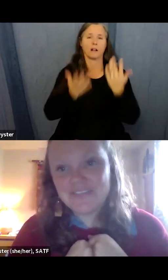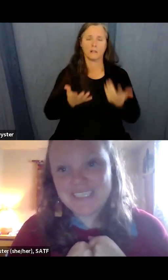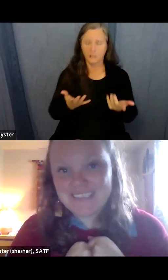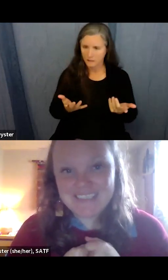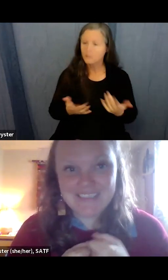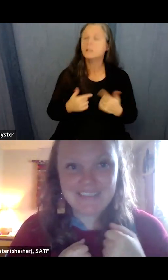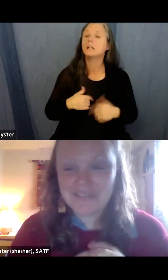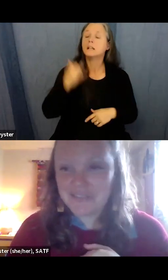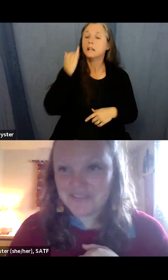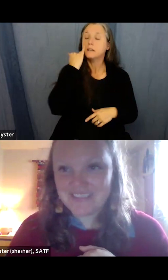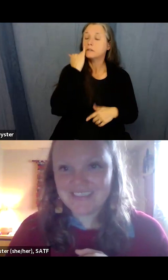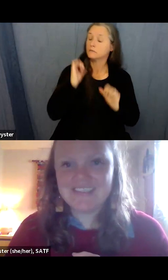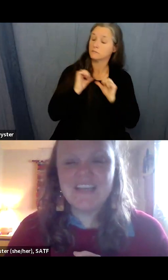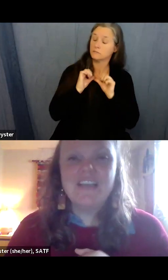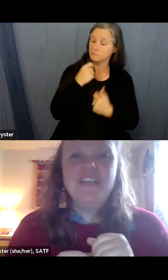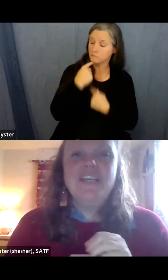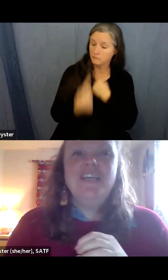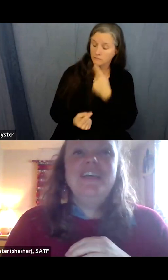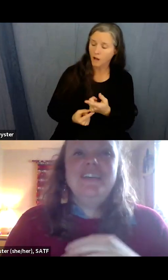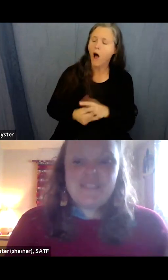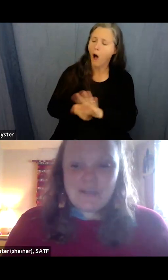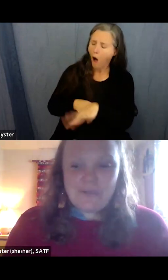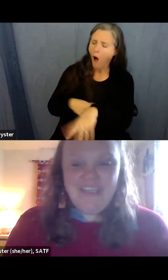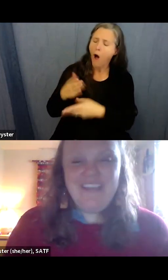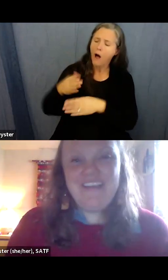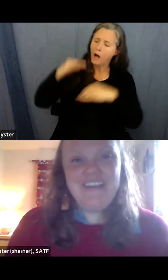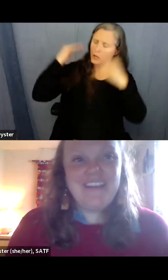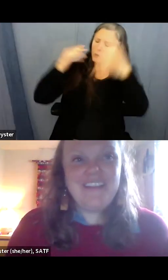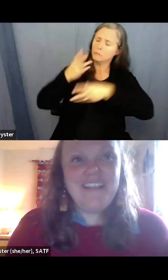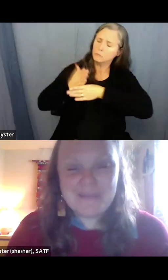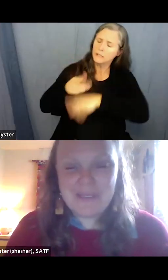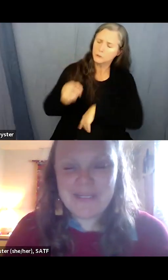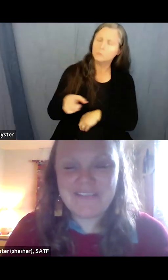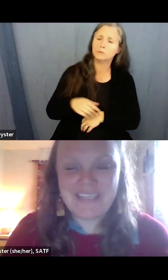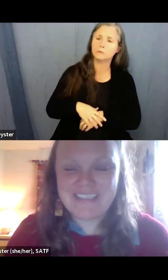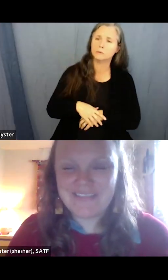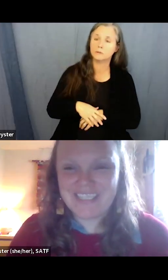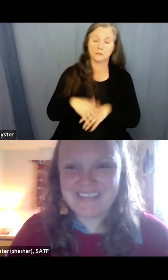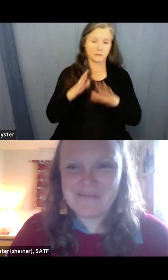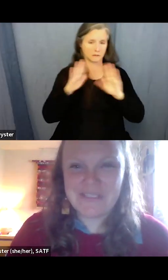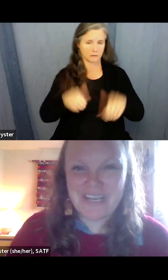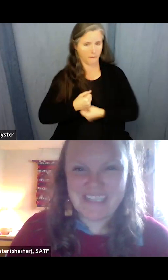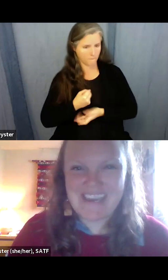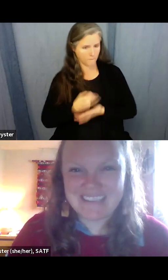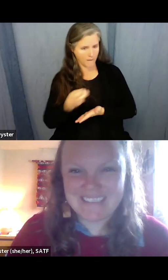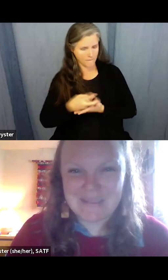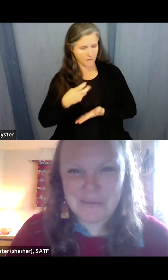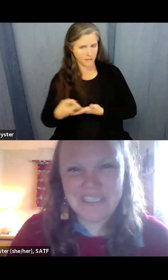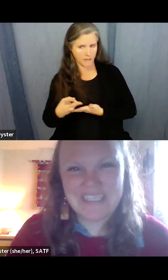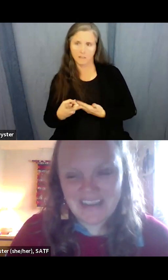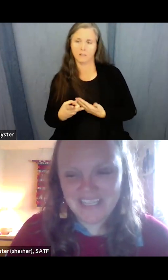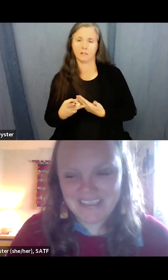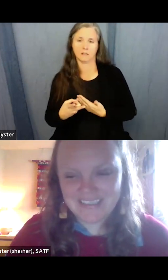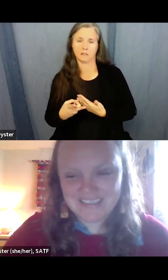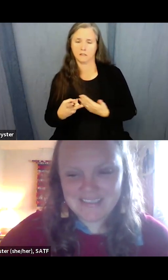with the age of consent to different services? So young people have a lot to face when trying to access